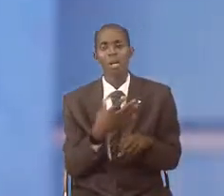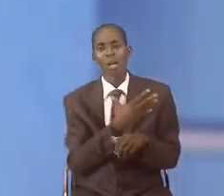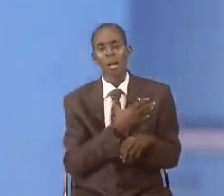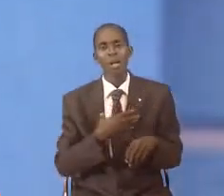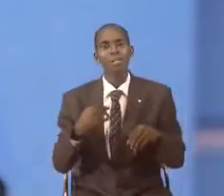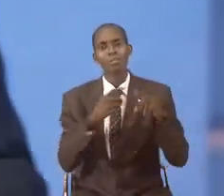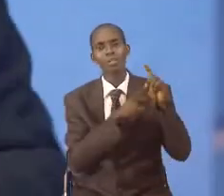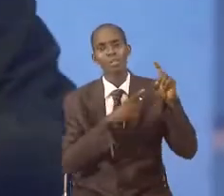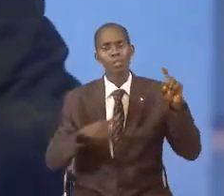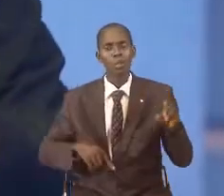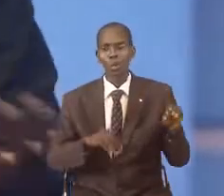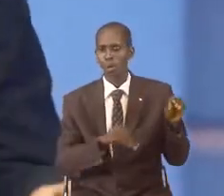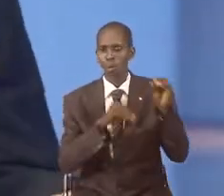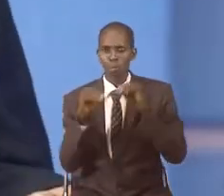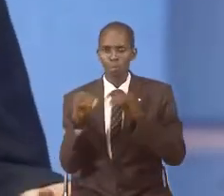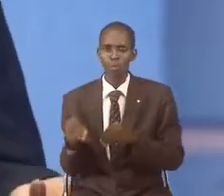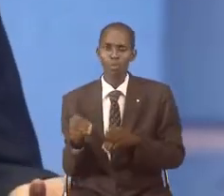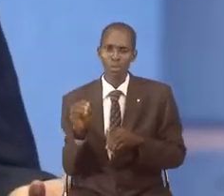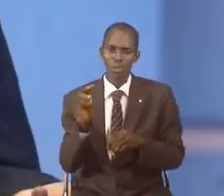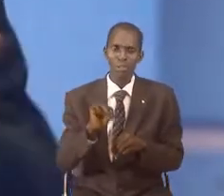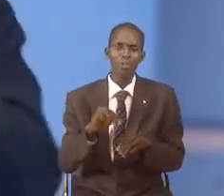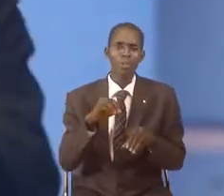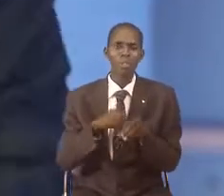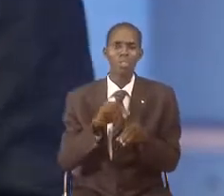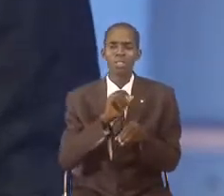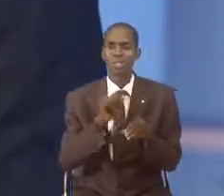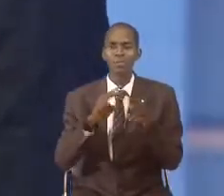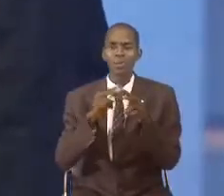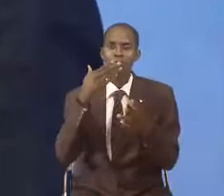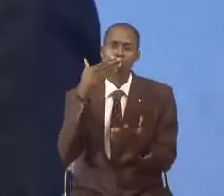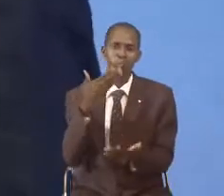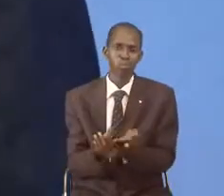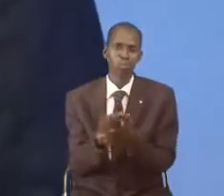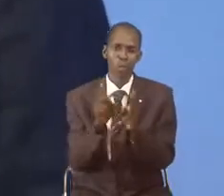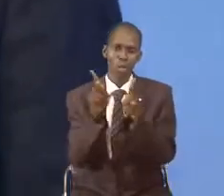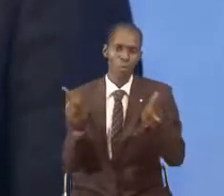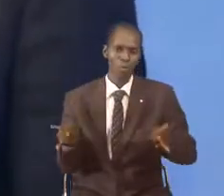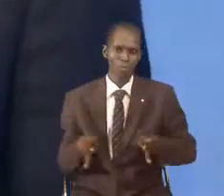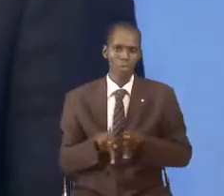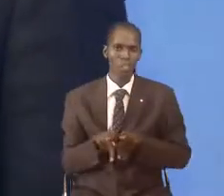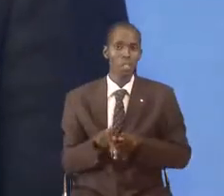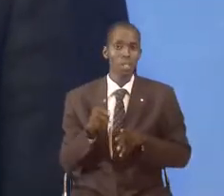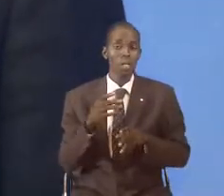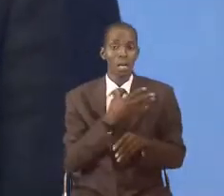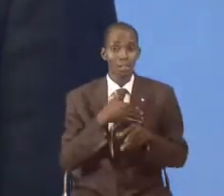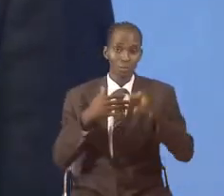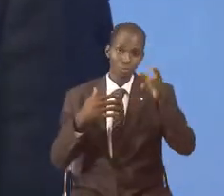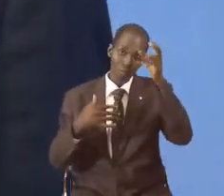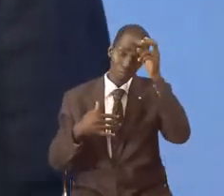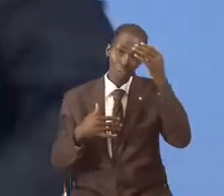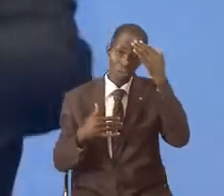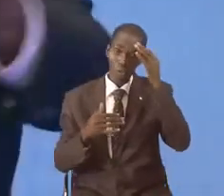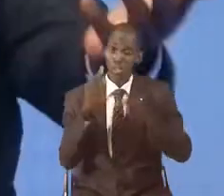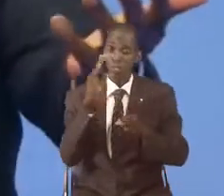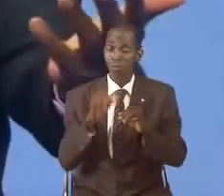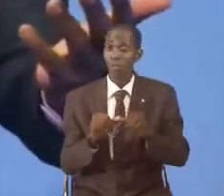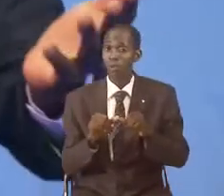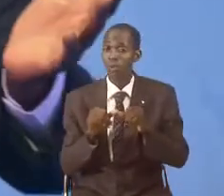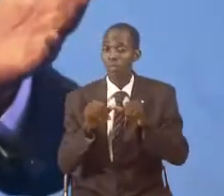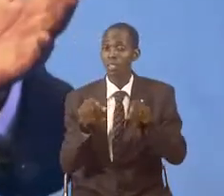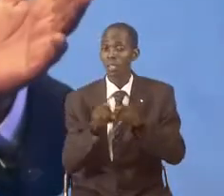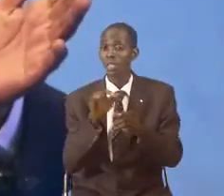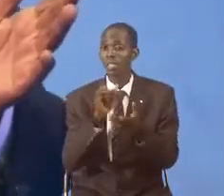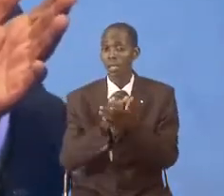no pain, there's no problem. And the Lord put him in a very good place. And he